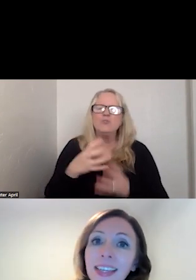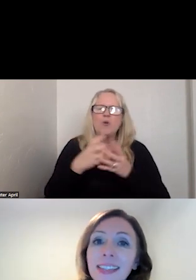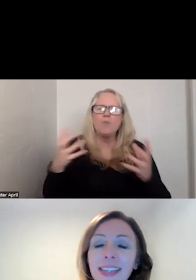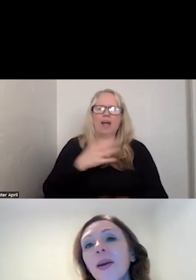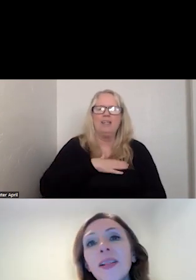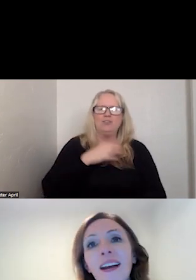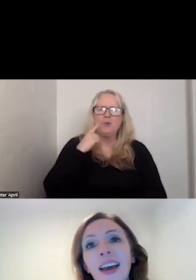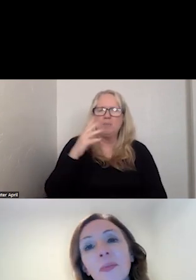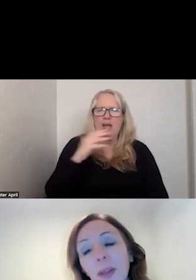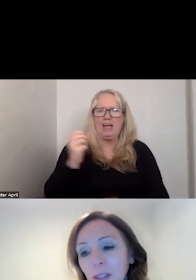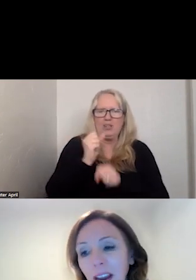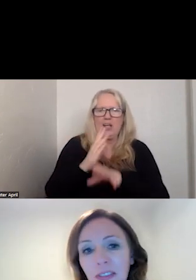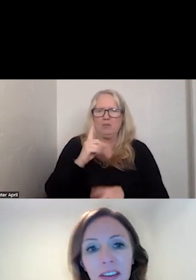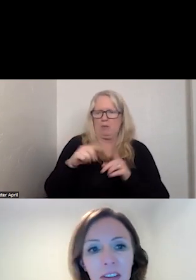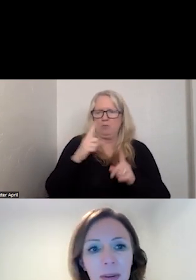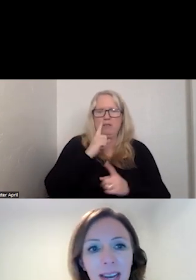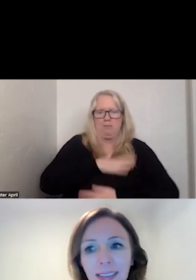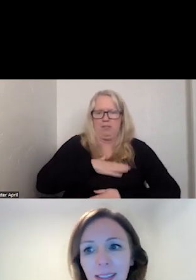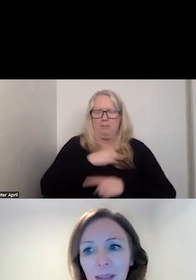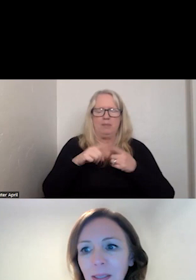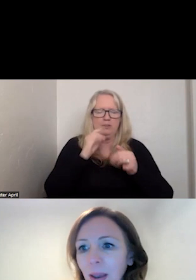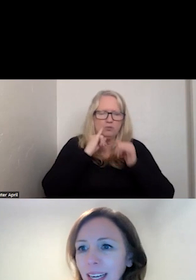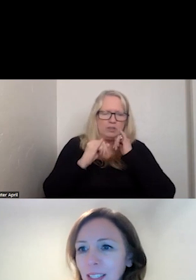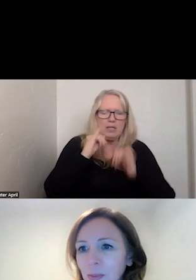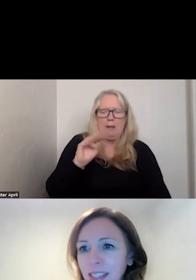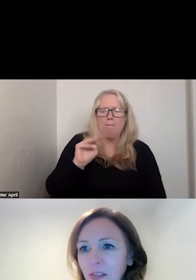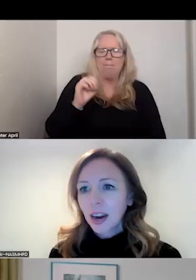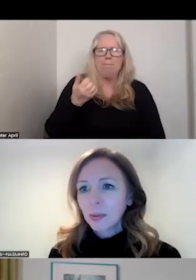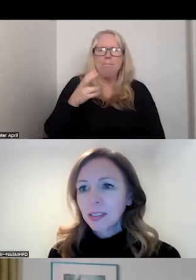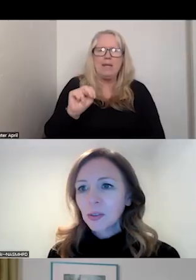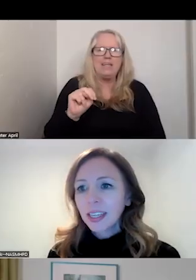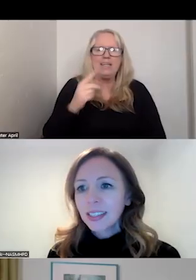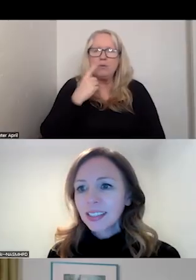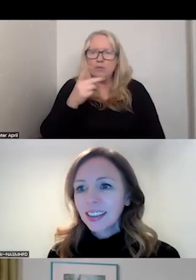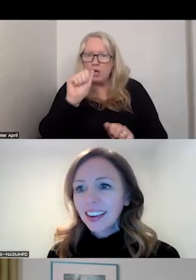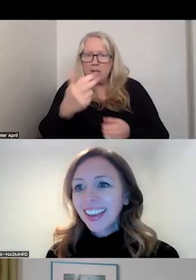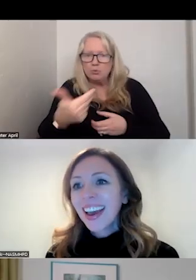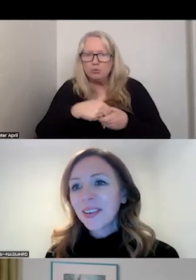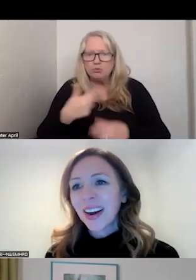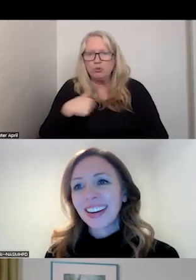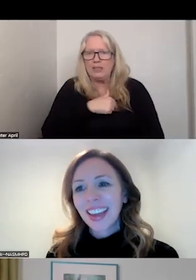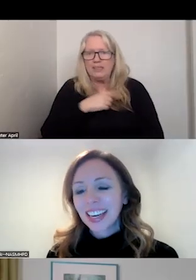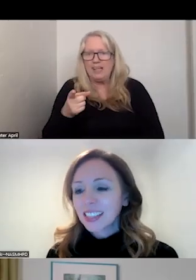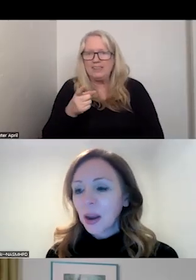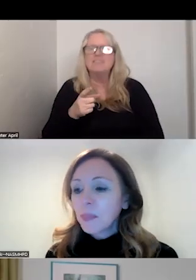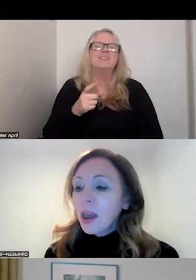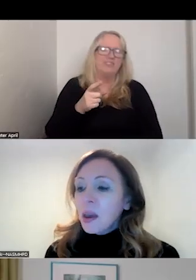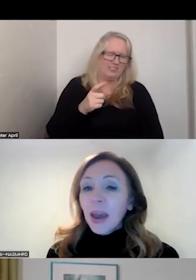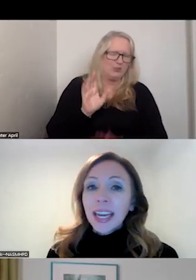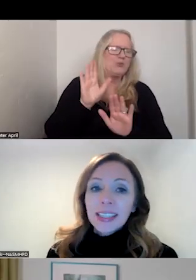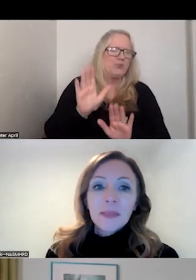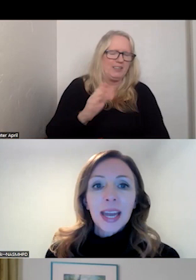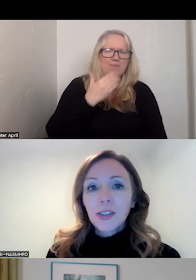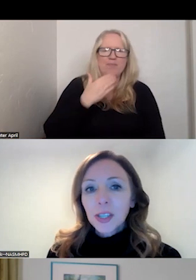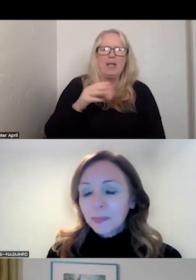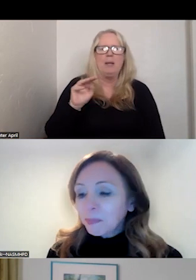colleague Nili Ezekiel and I had the pleasure of interviewing Megan Stone. So Megan, I just want to see if you're able to join us. Yeah, great, thanks.